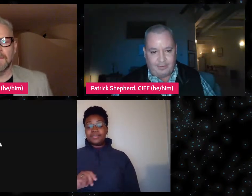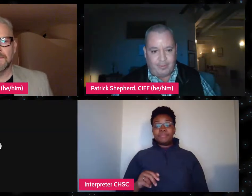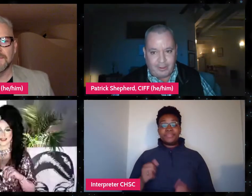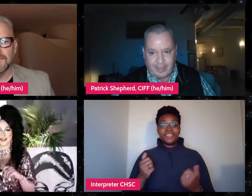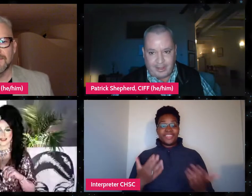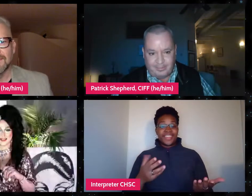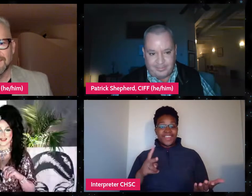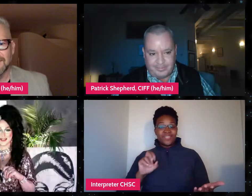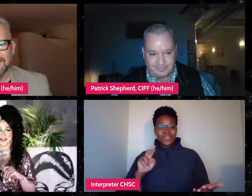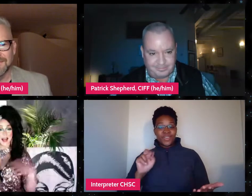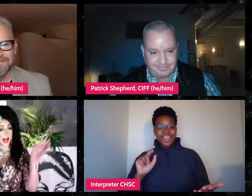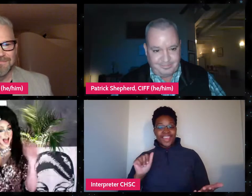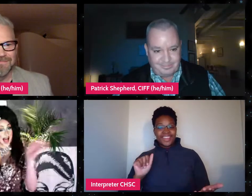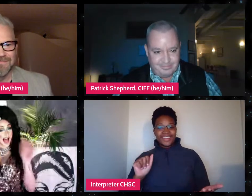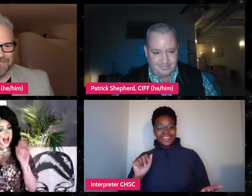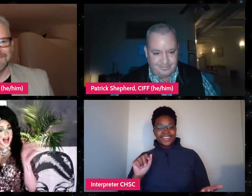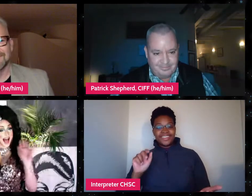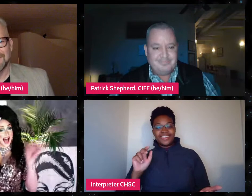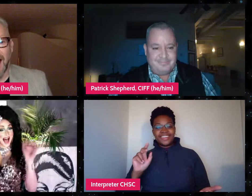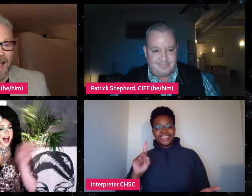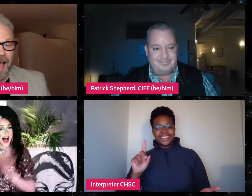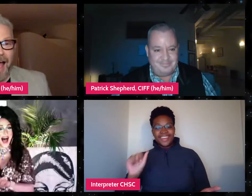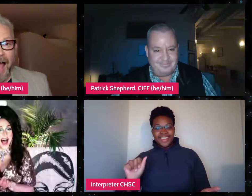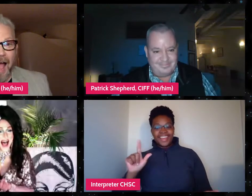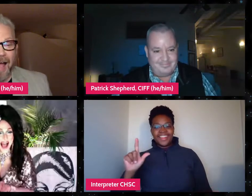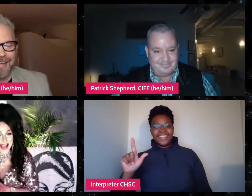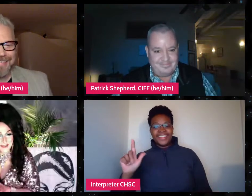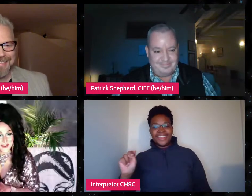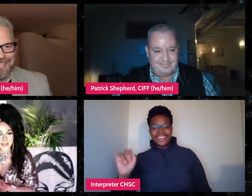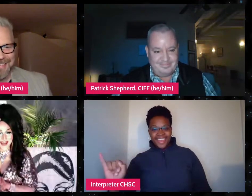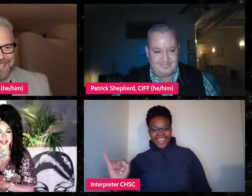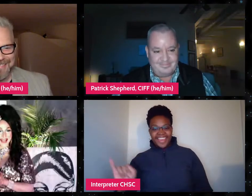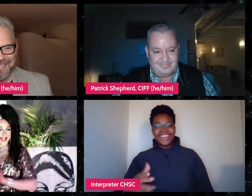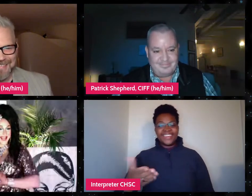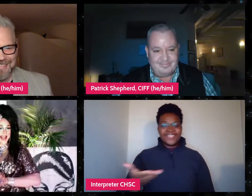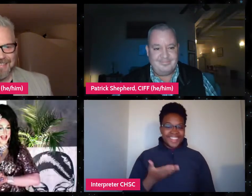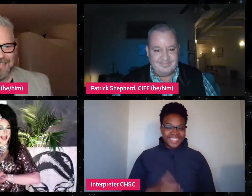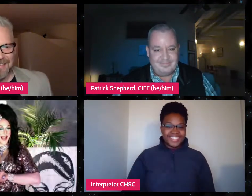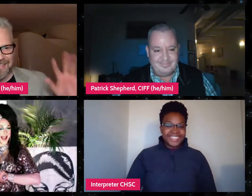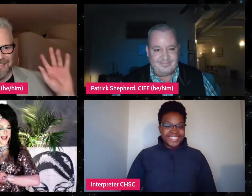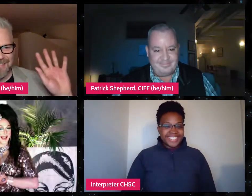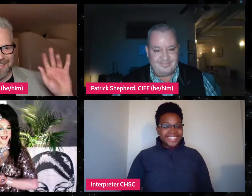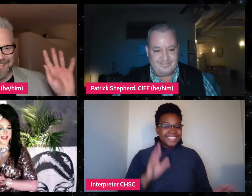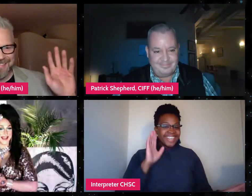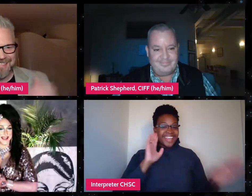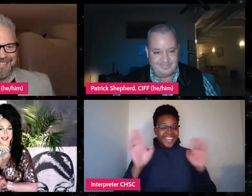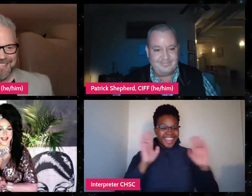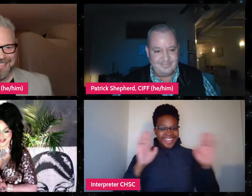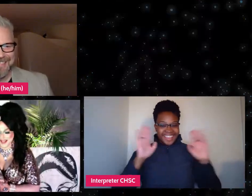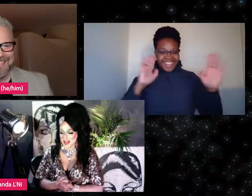Veranda Lanai, welcome. Hi, everybody.